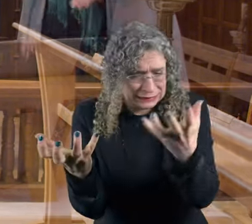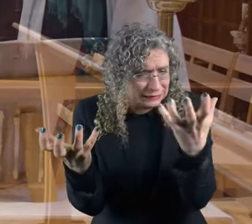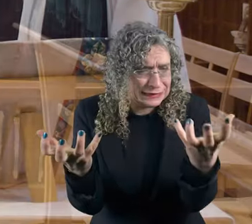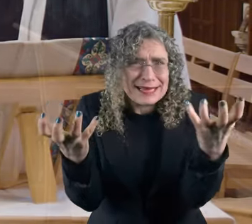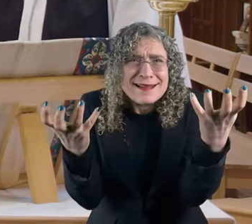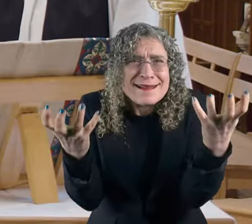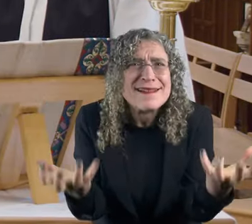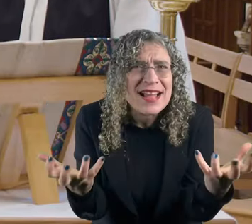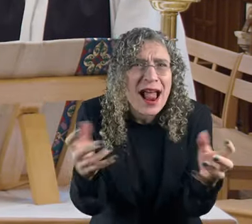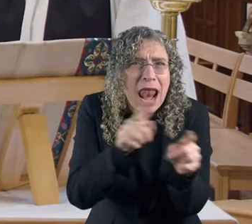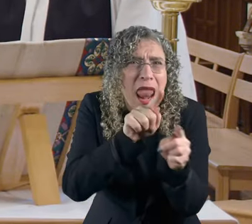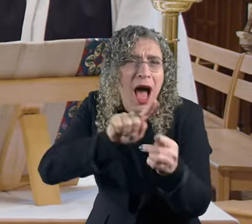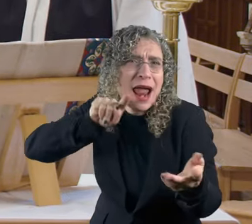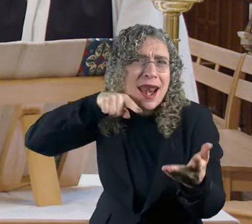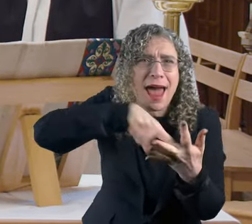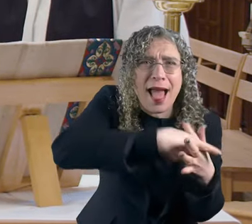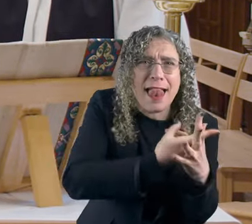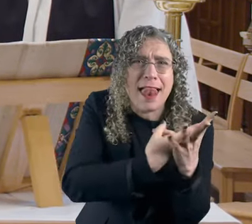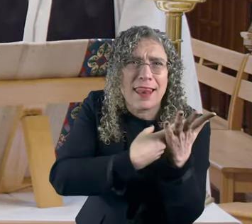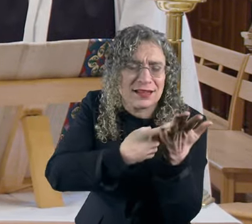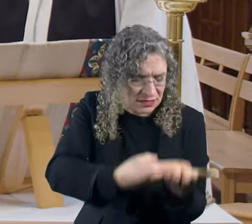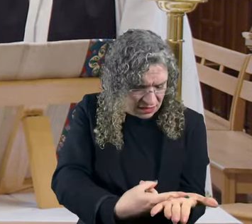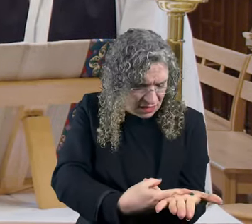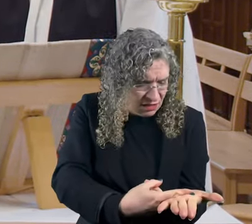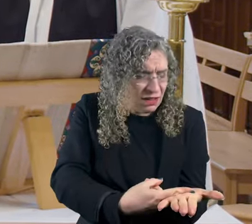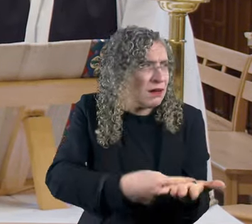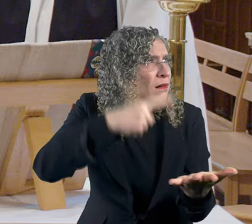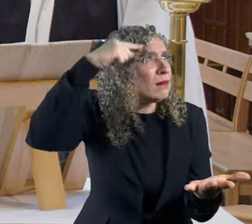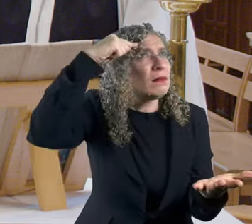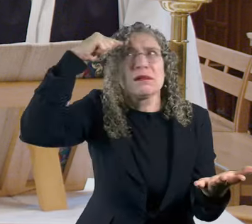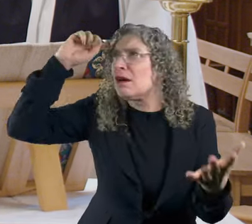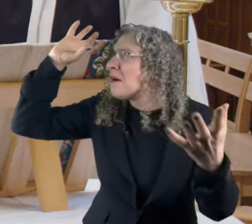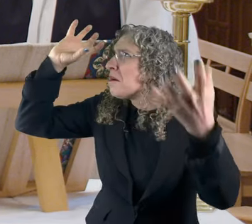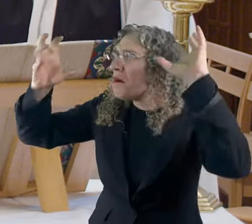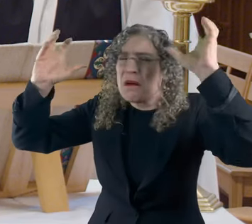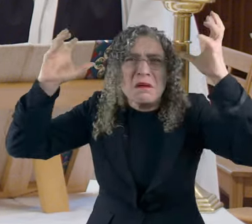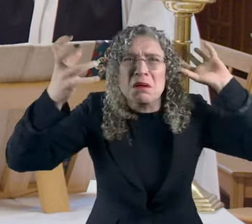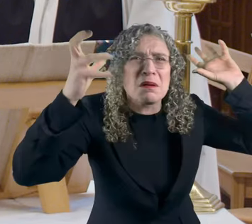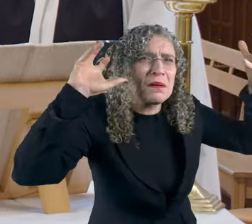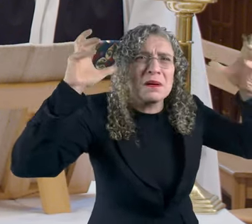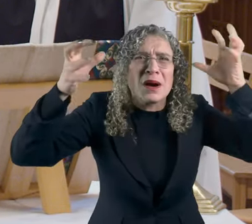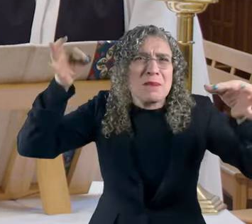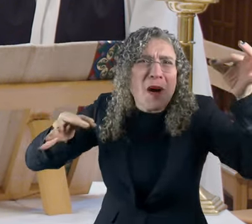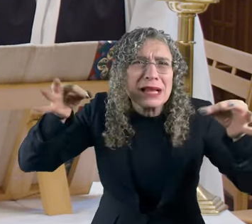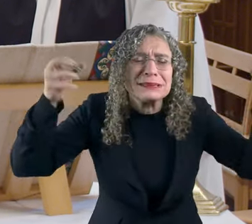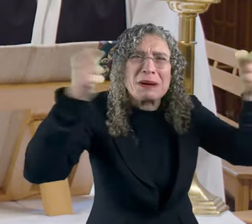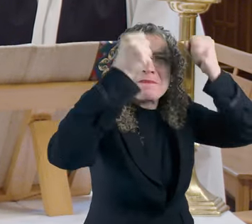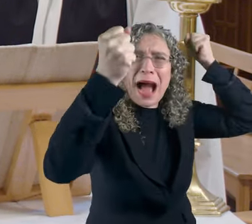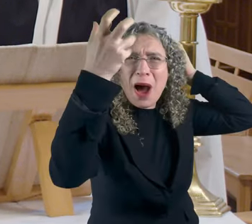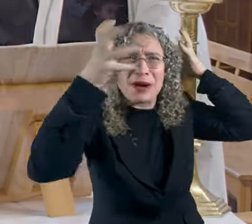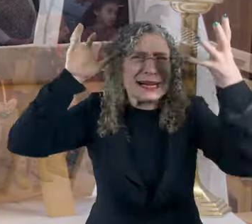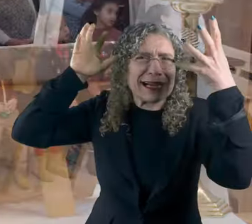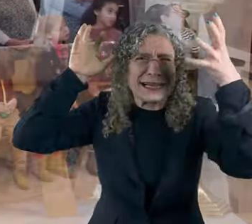like nails. The promises of power and politics ricochet around his head like a crown and